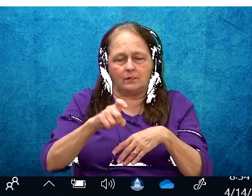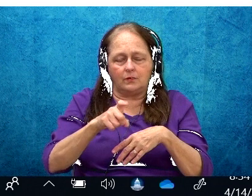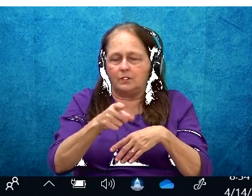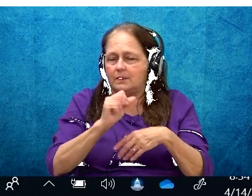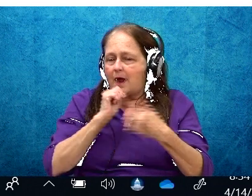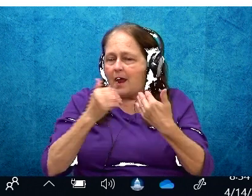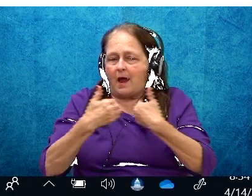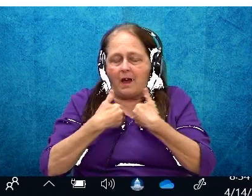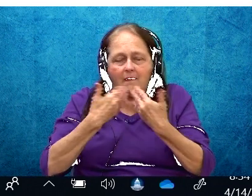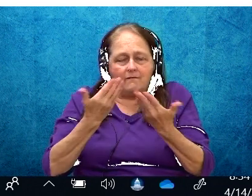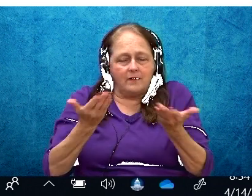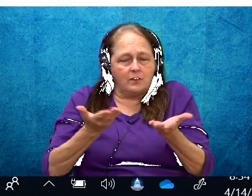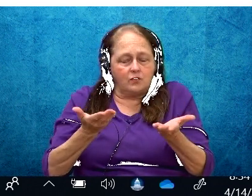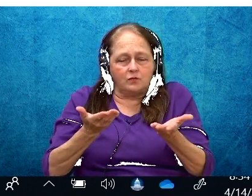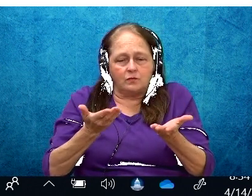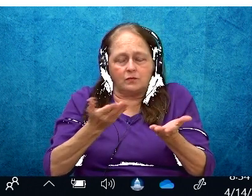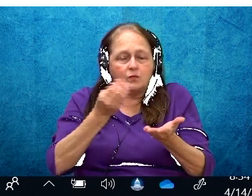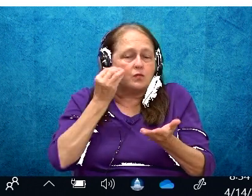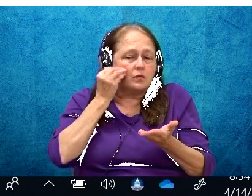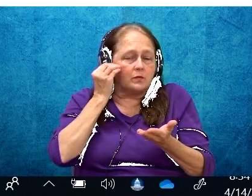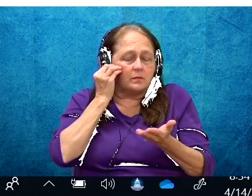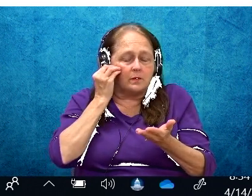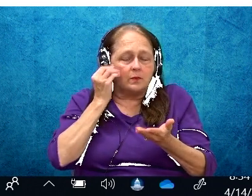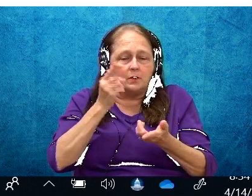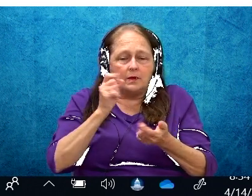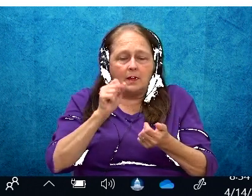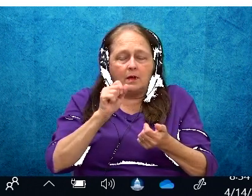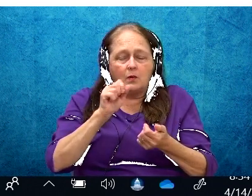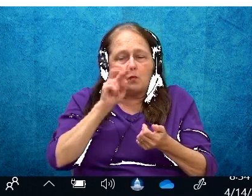those things on hand right now, you can watch this